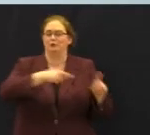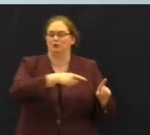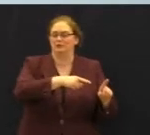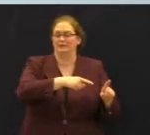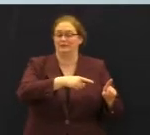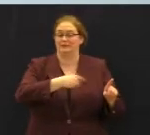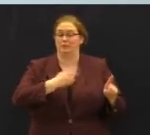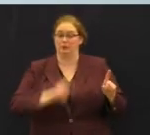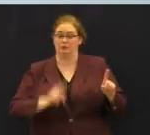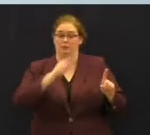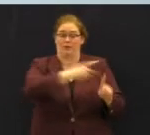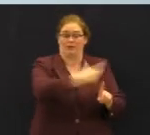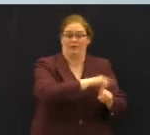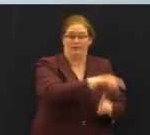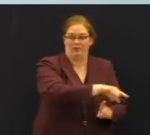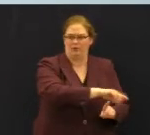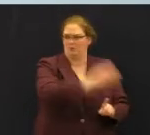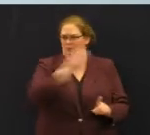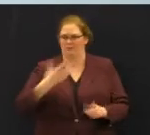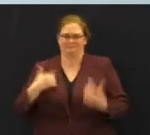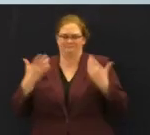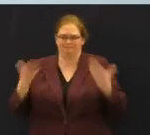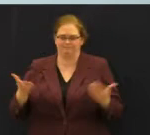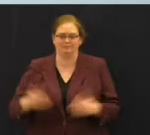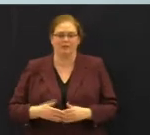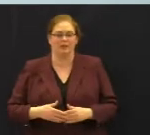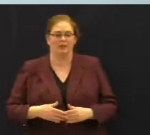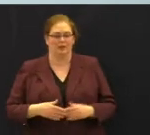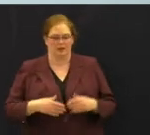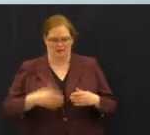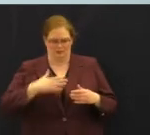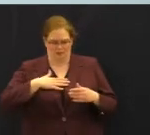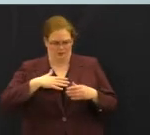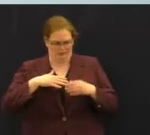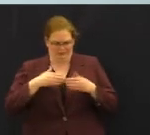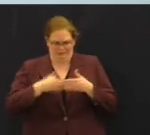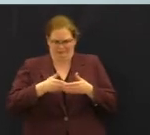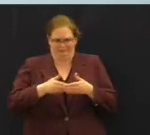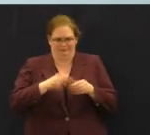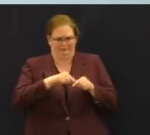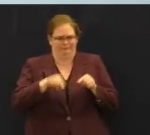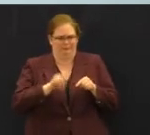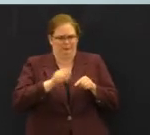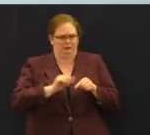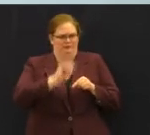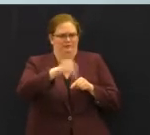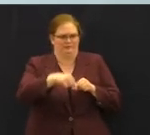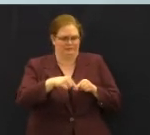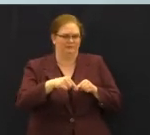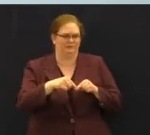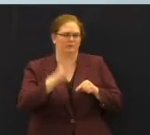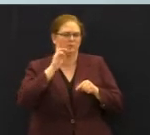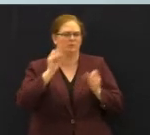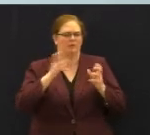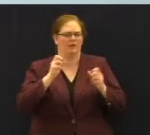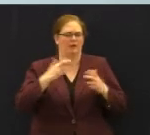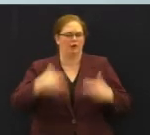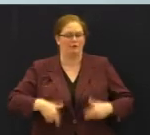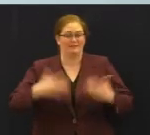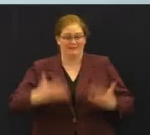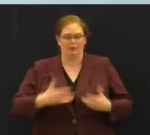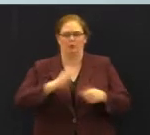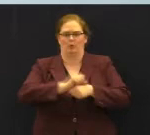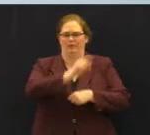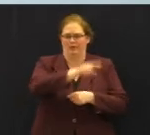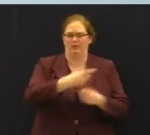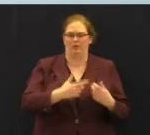with us. So, and obviously being where we are in this county, being across the river from New Jersey, we know there's a fair number of our residents who are doing that.